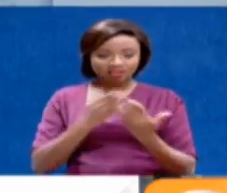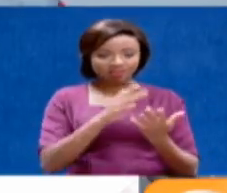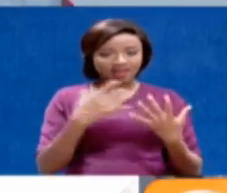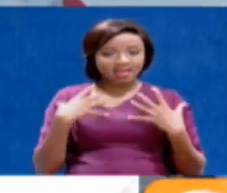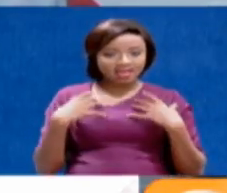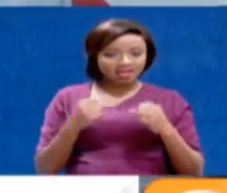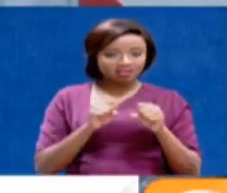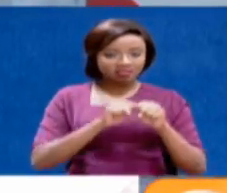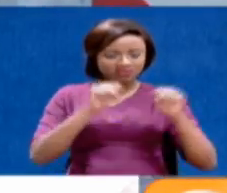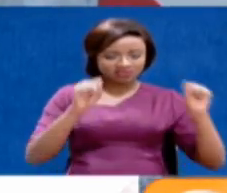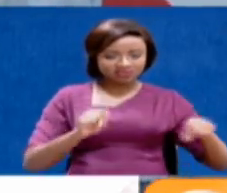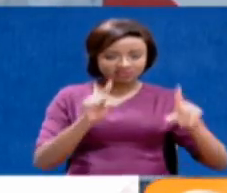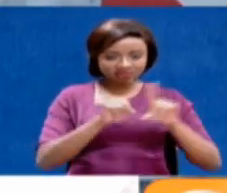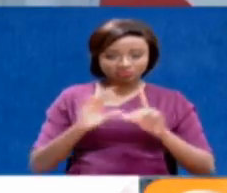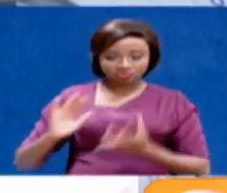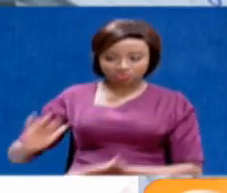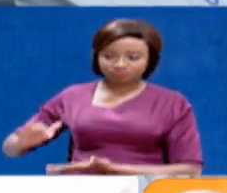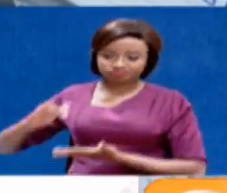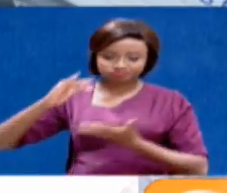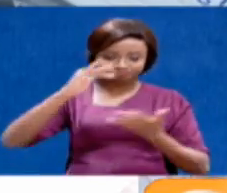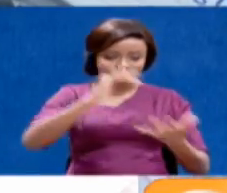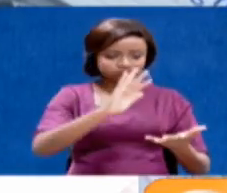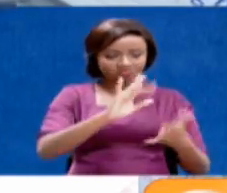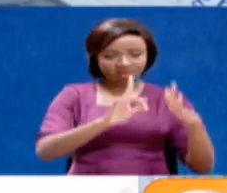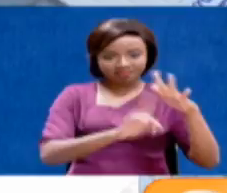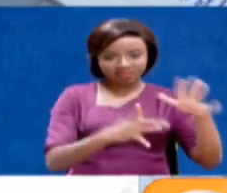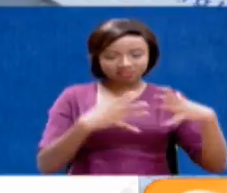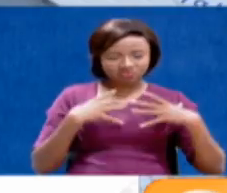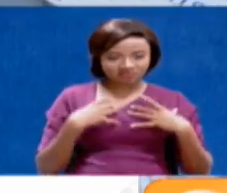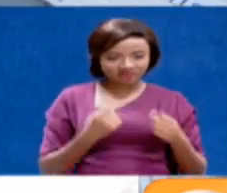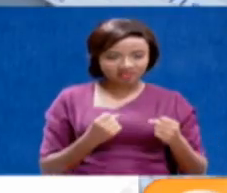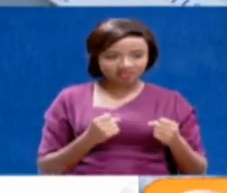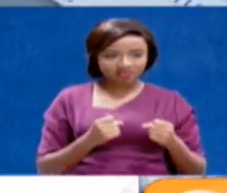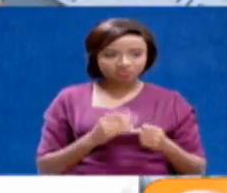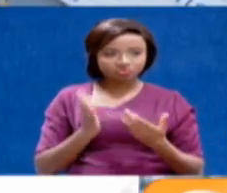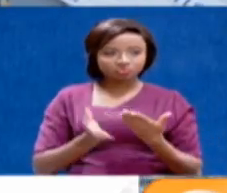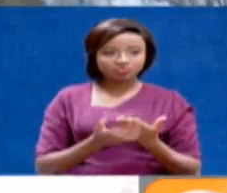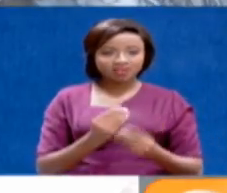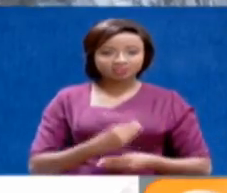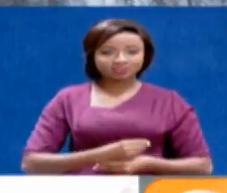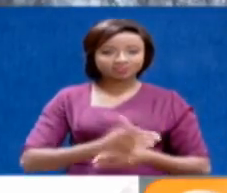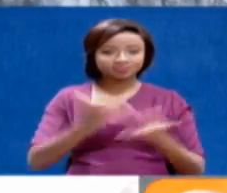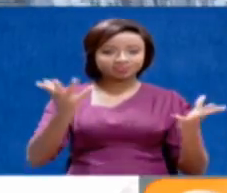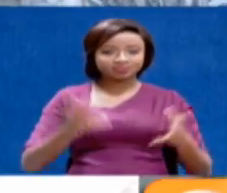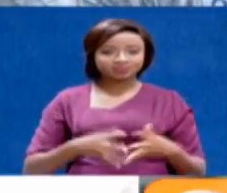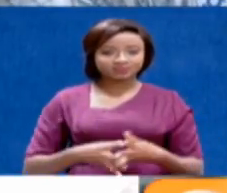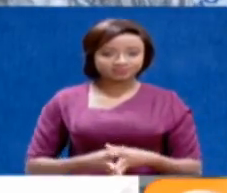healthcare system and will officially be handed over to the Ministry of Health for distribution.